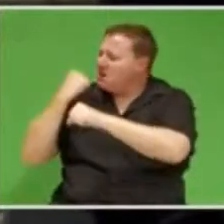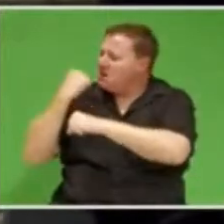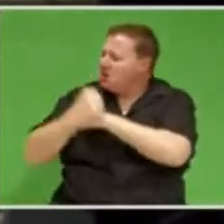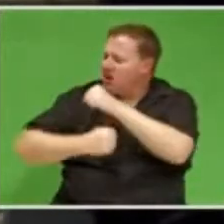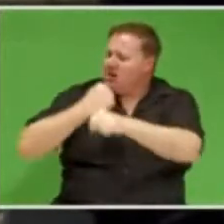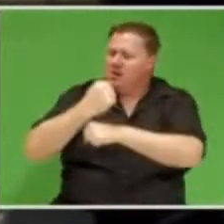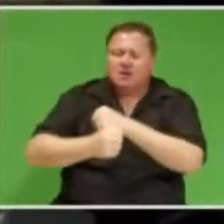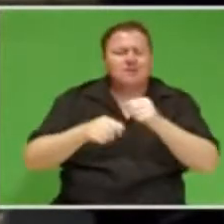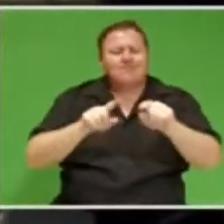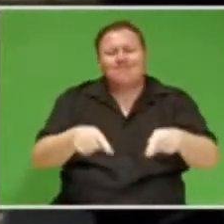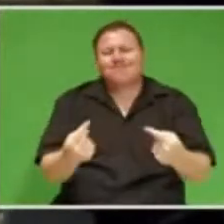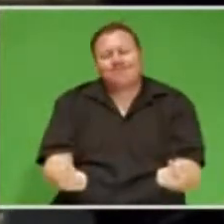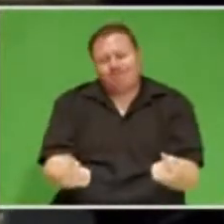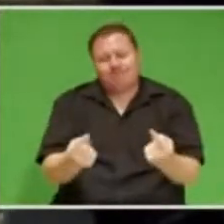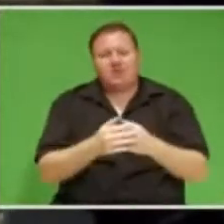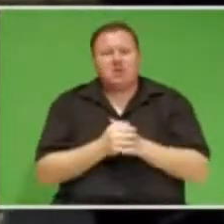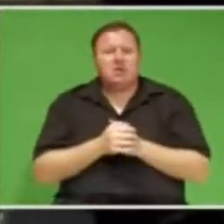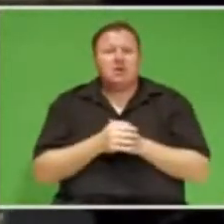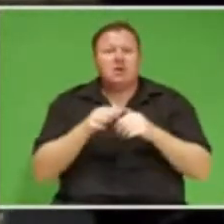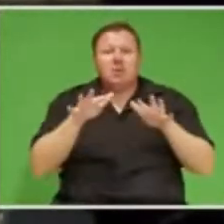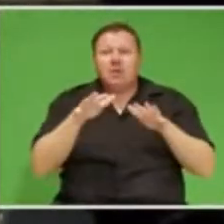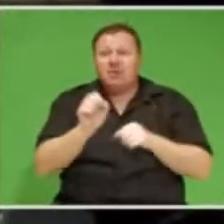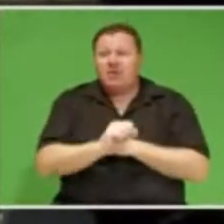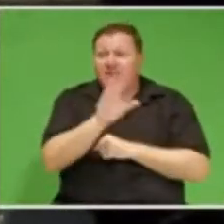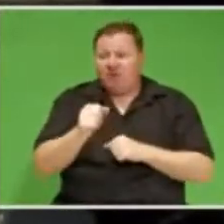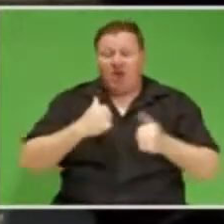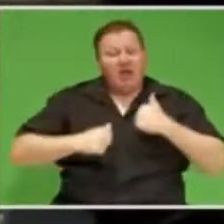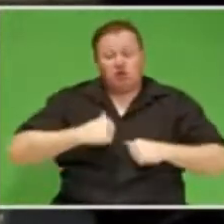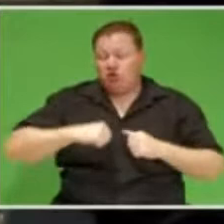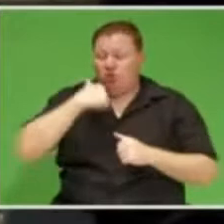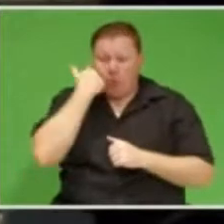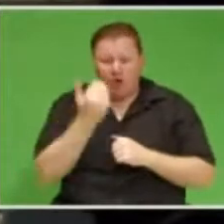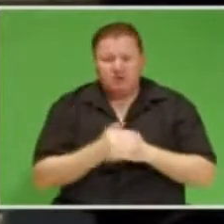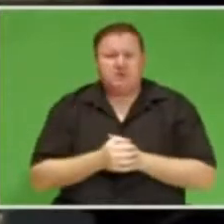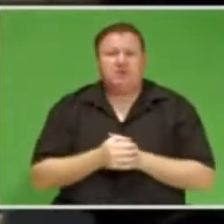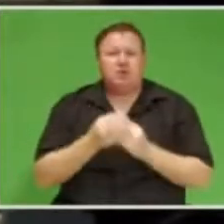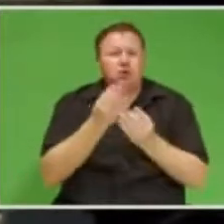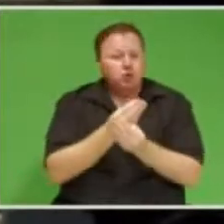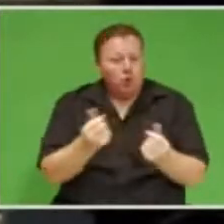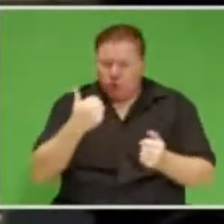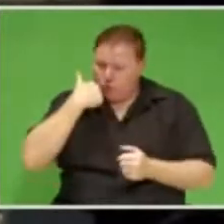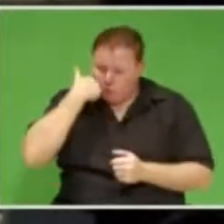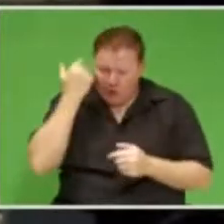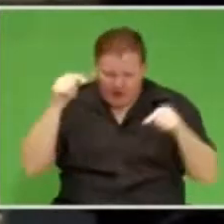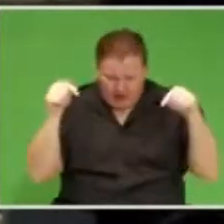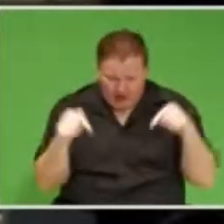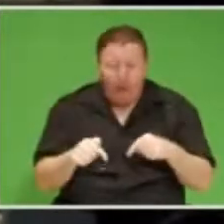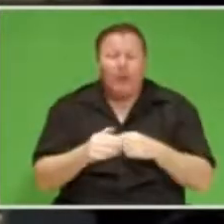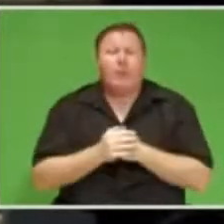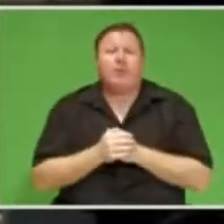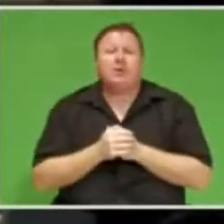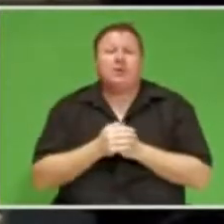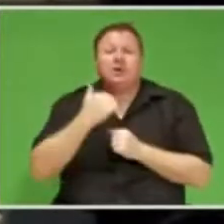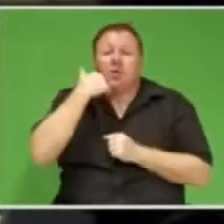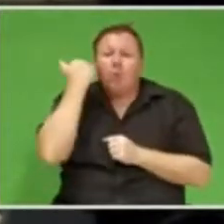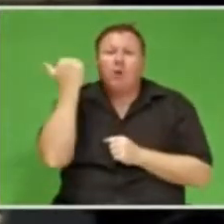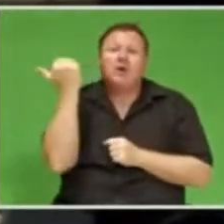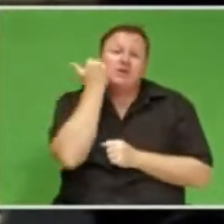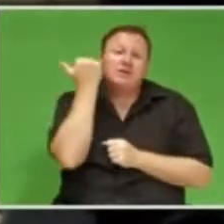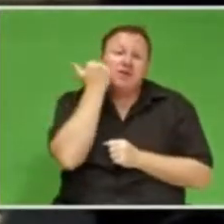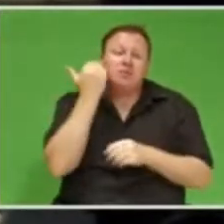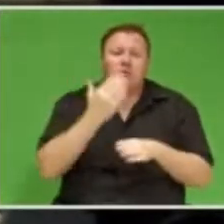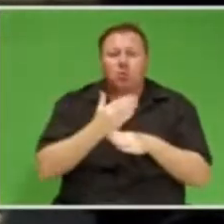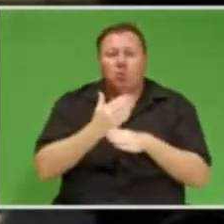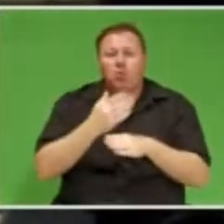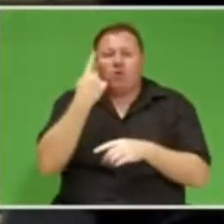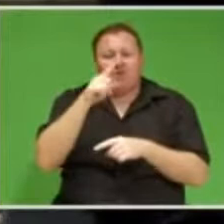South Africa want action, they want solutions, and they want government to work for them.